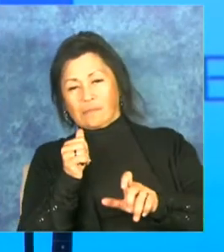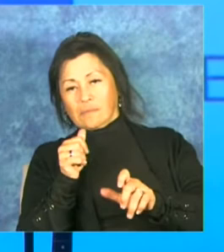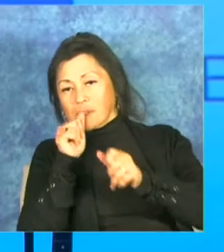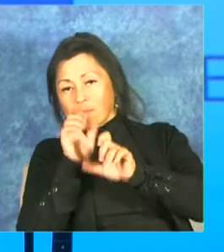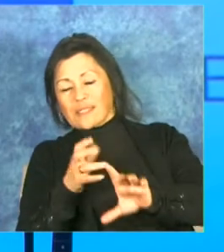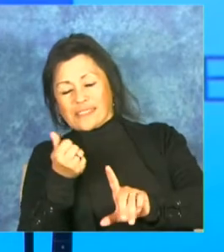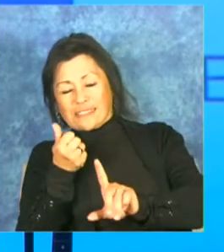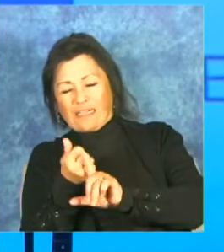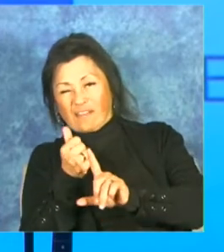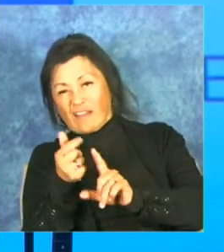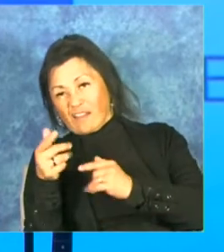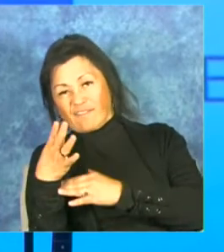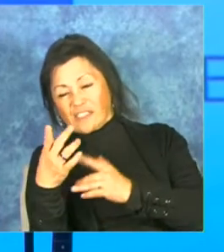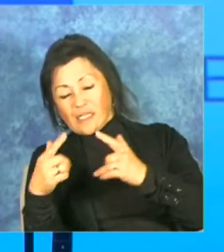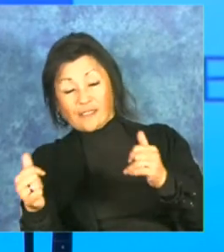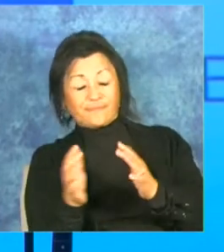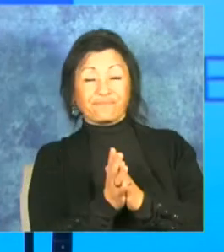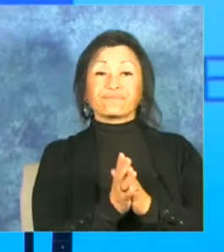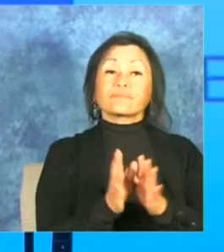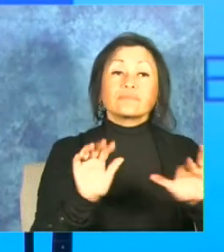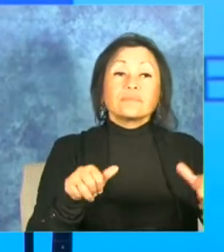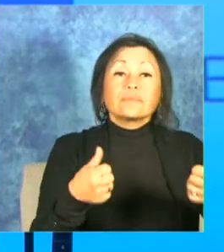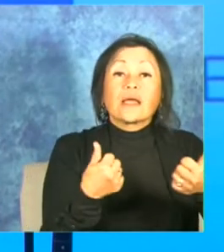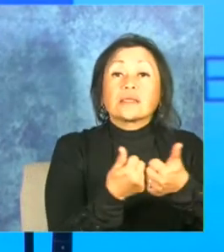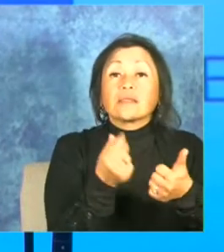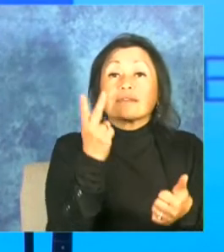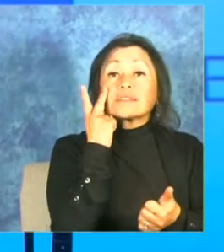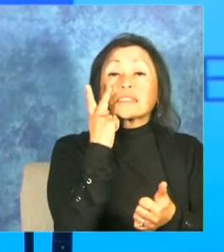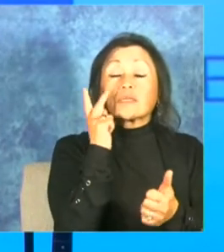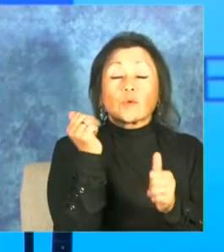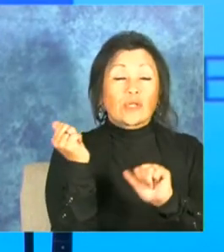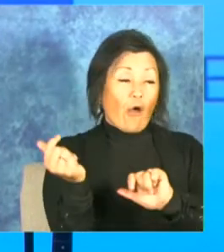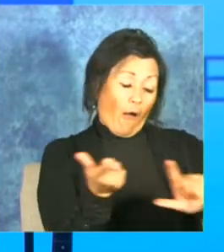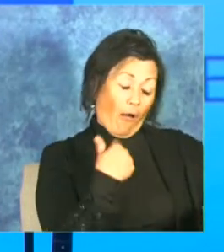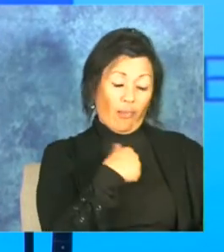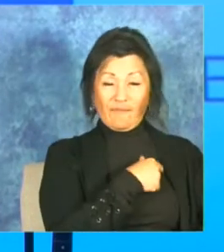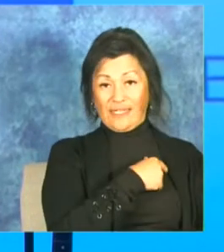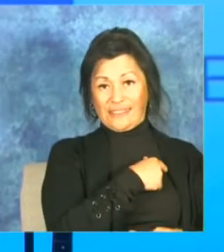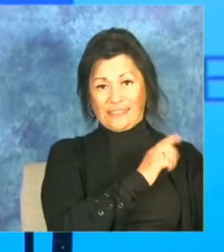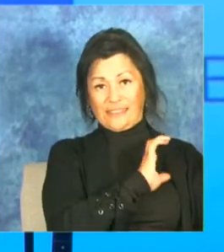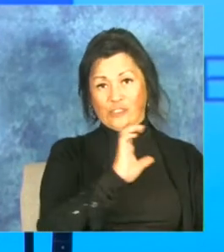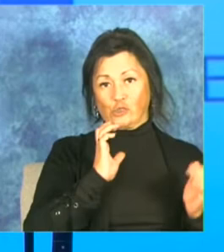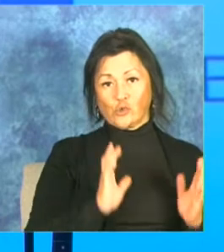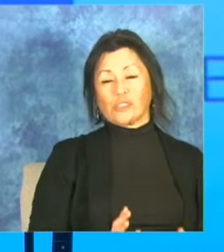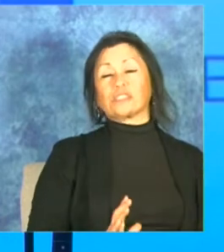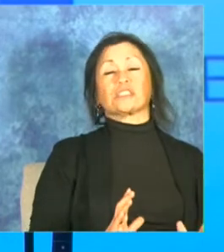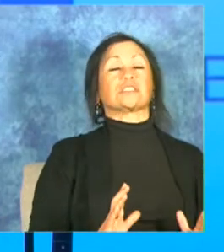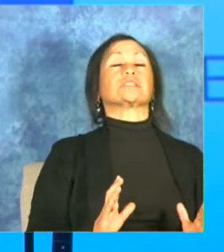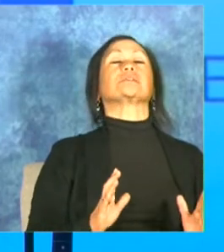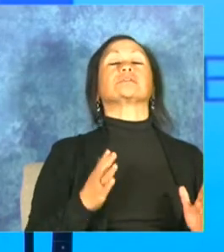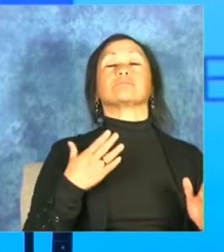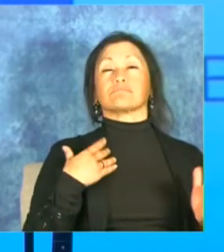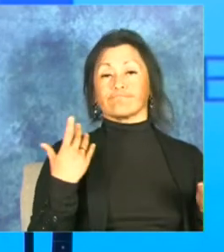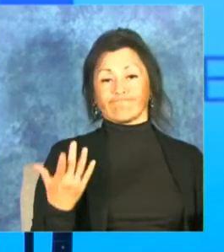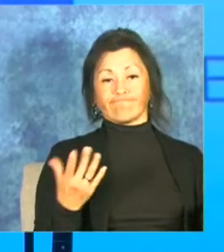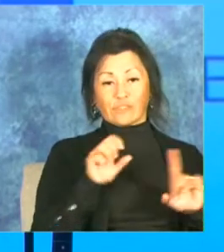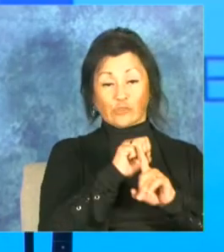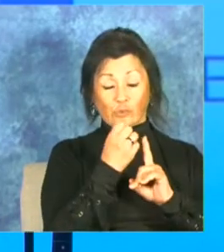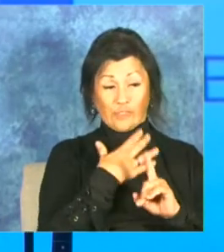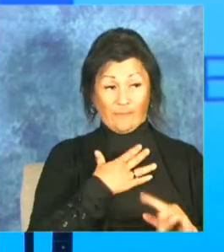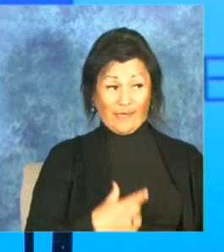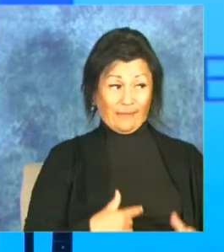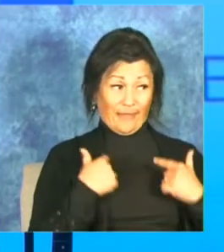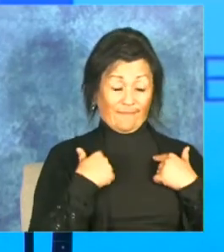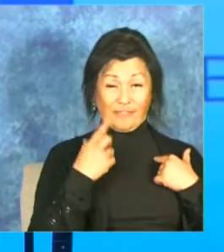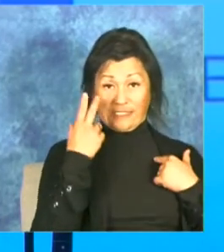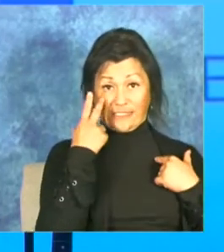If there's ever a challenge I've seen with all of us in the Christian movement in my lifetime, and I think